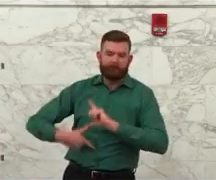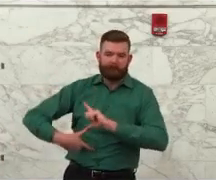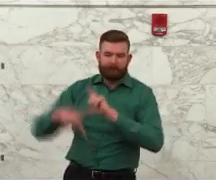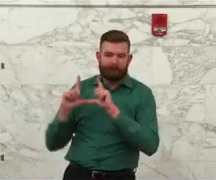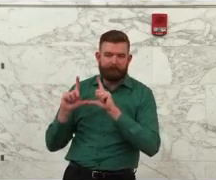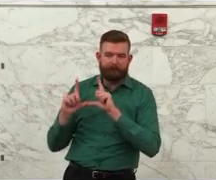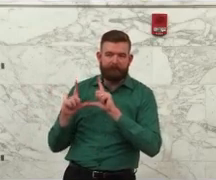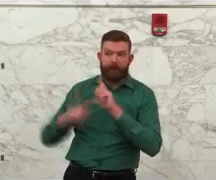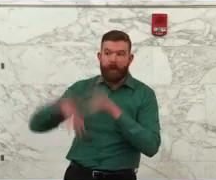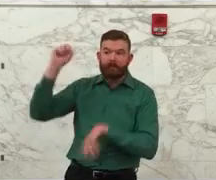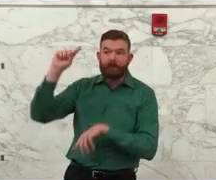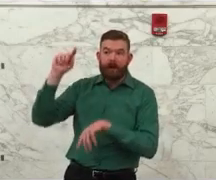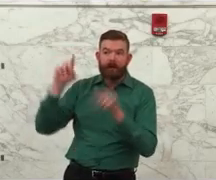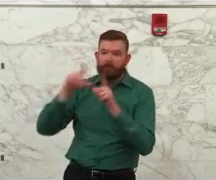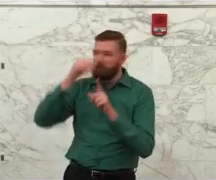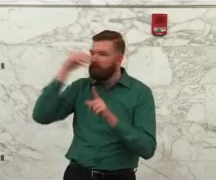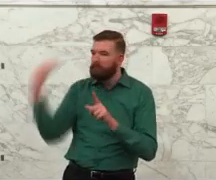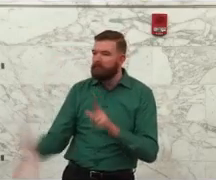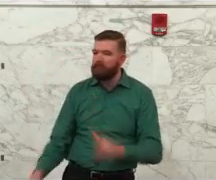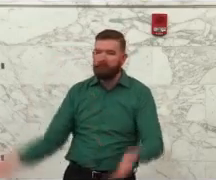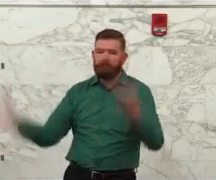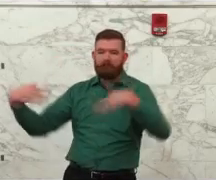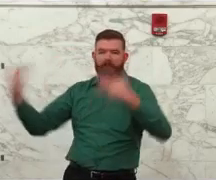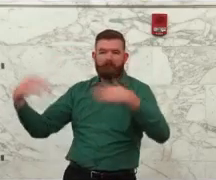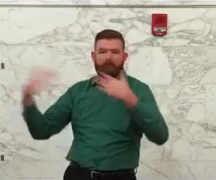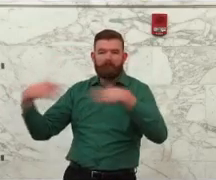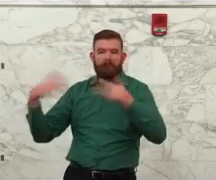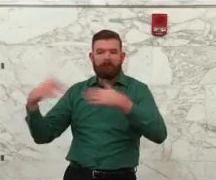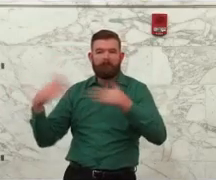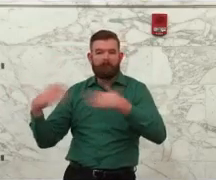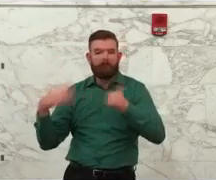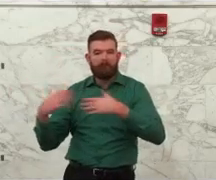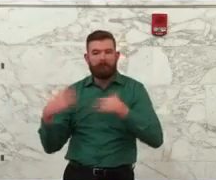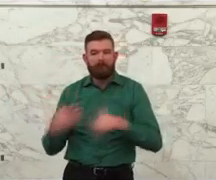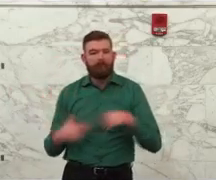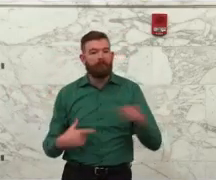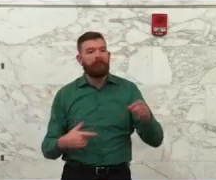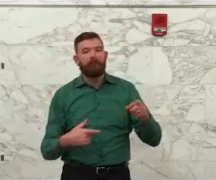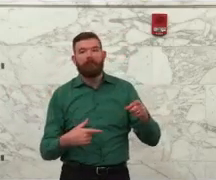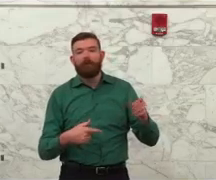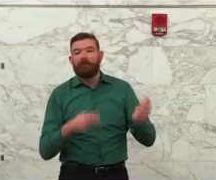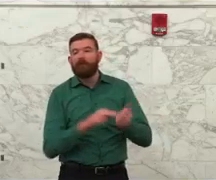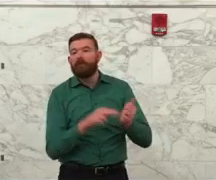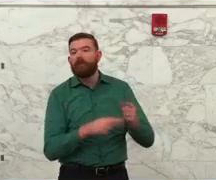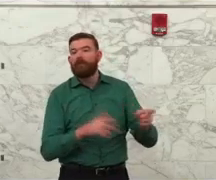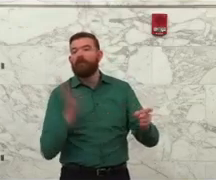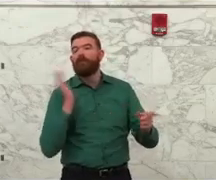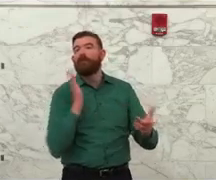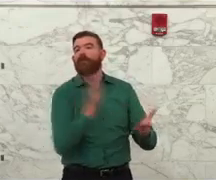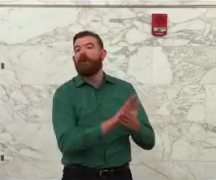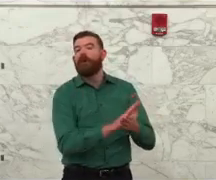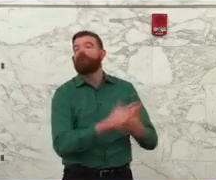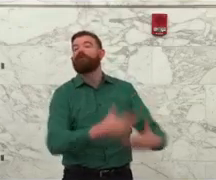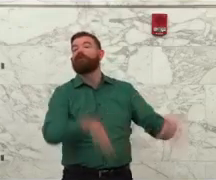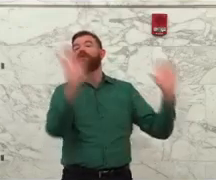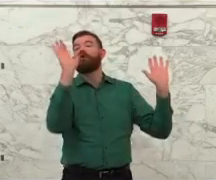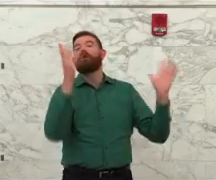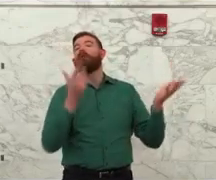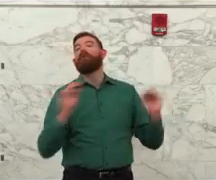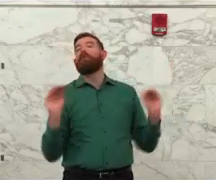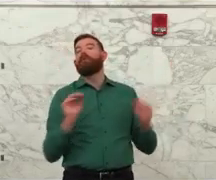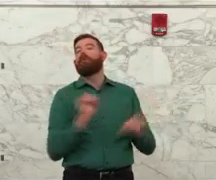talked about, other lines of business where there's some adjacency, other professions, pardon me, where there's some adjacency to bring them in. Please. And